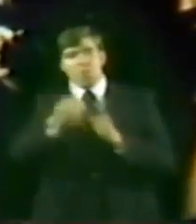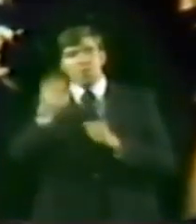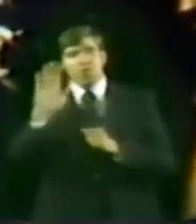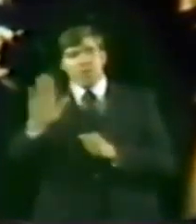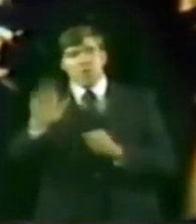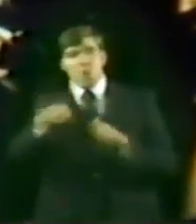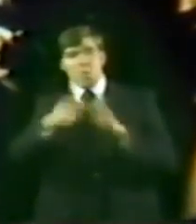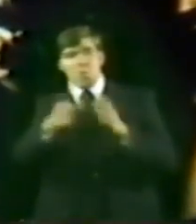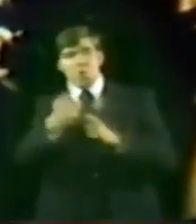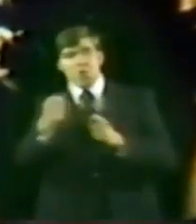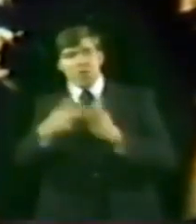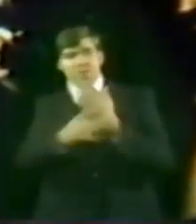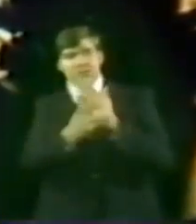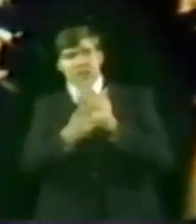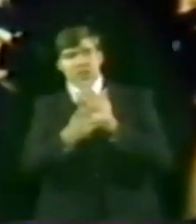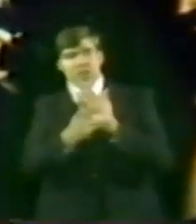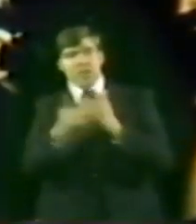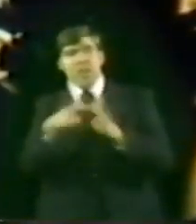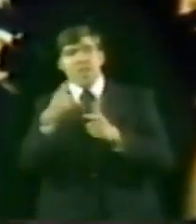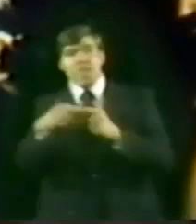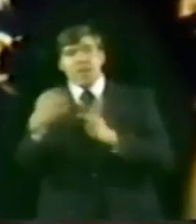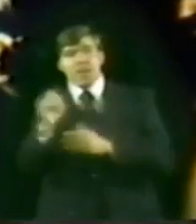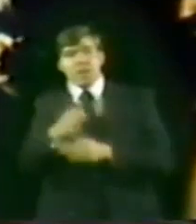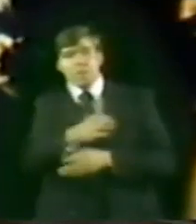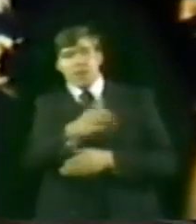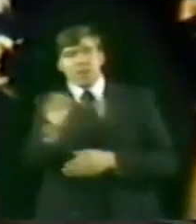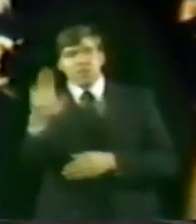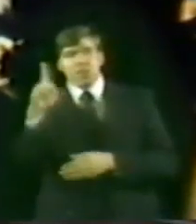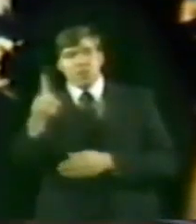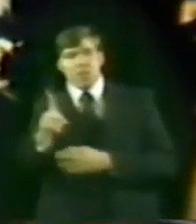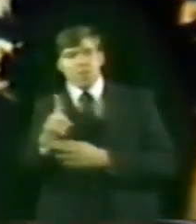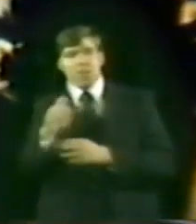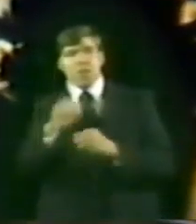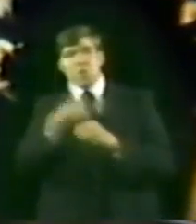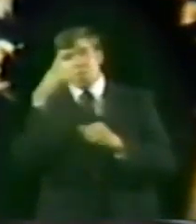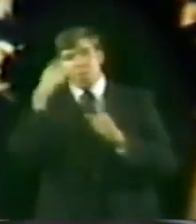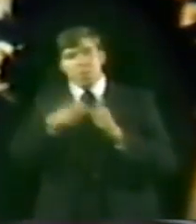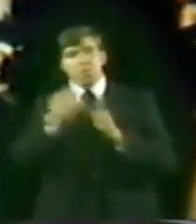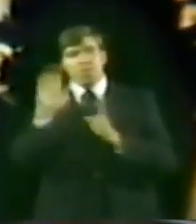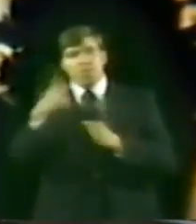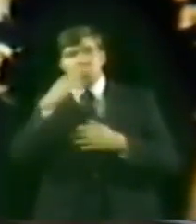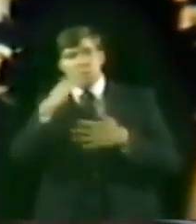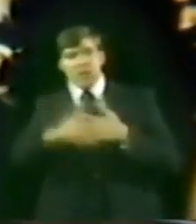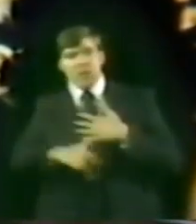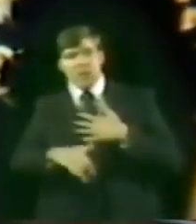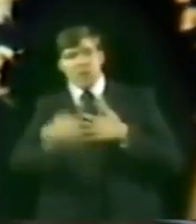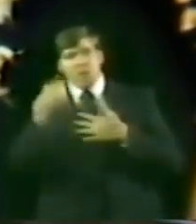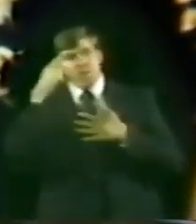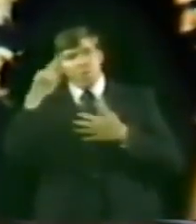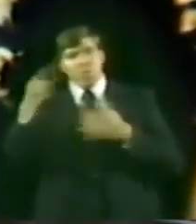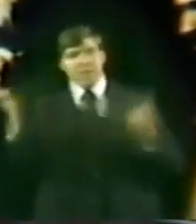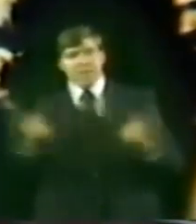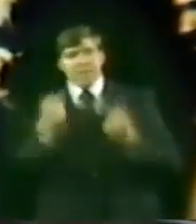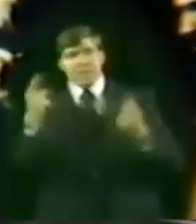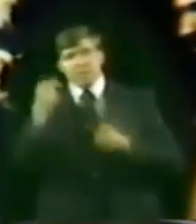broken flesh. Then he passed the cup in remembrance of his blood shed for the sins of